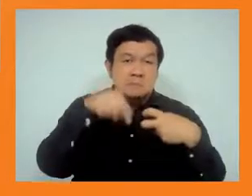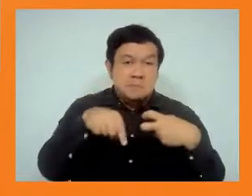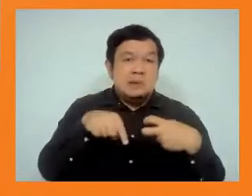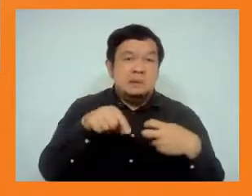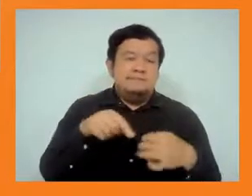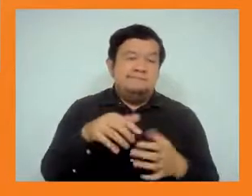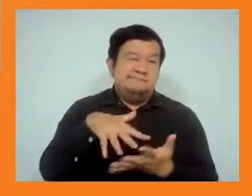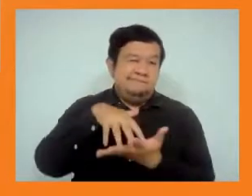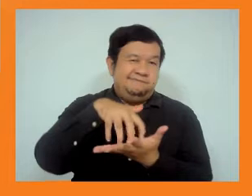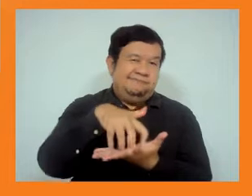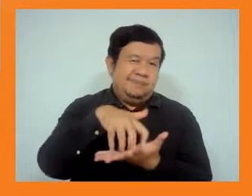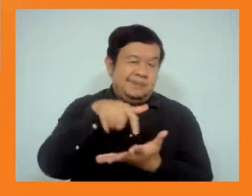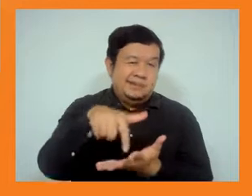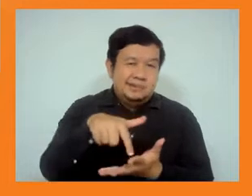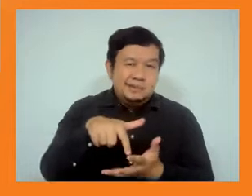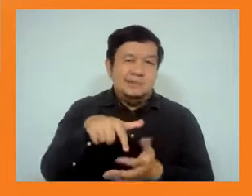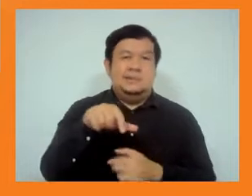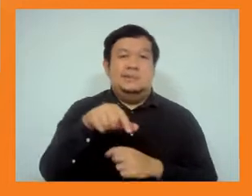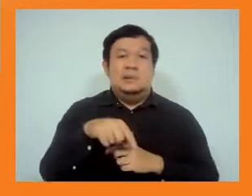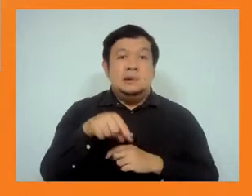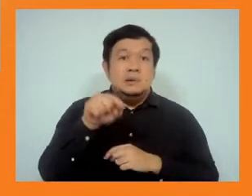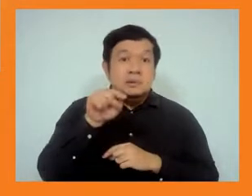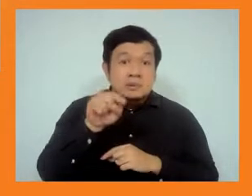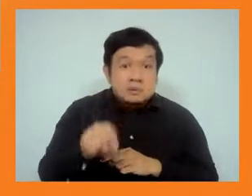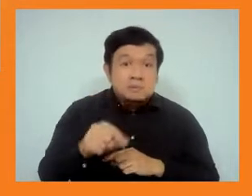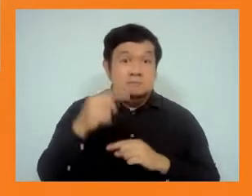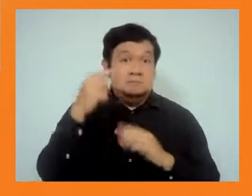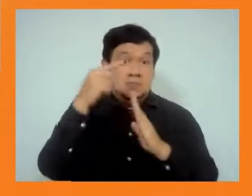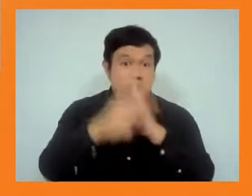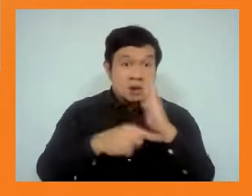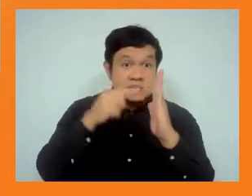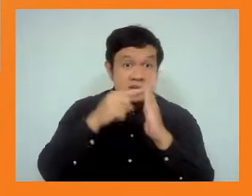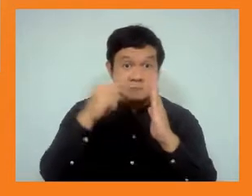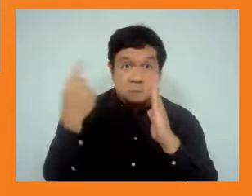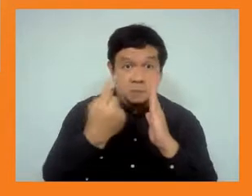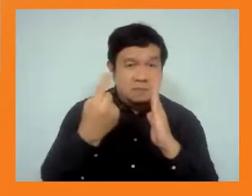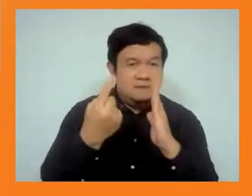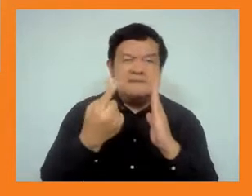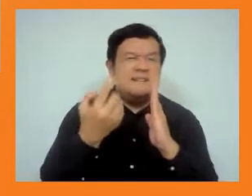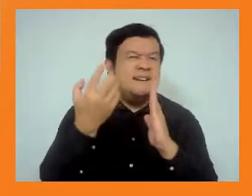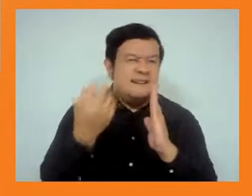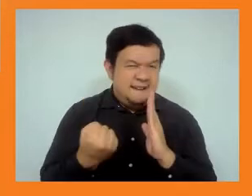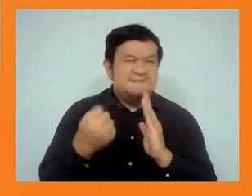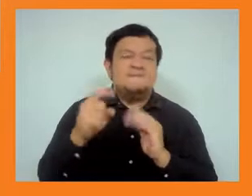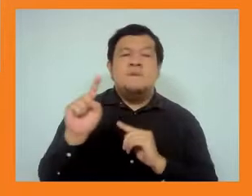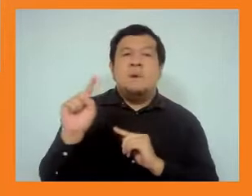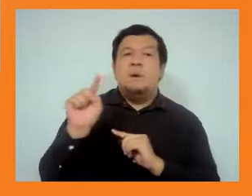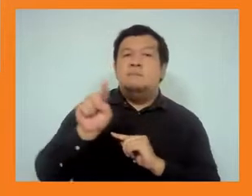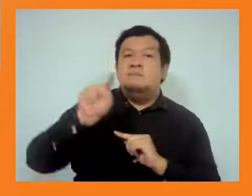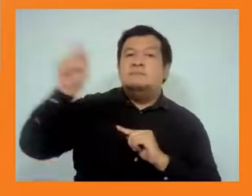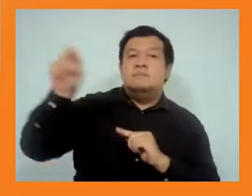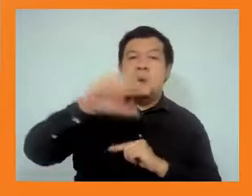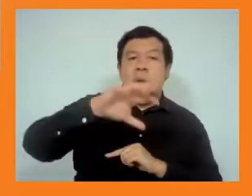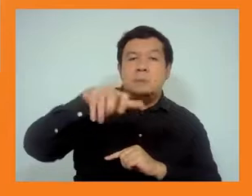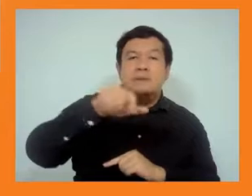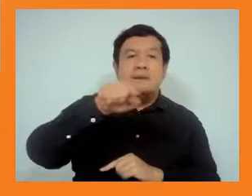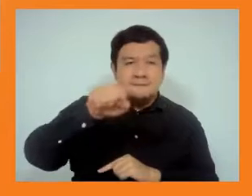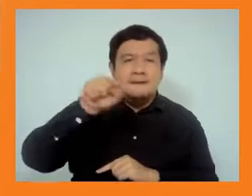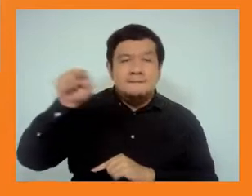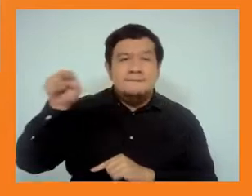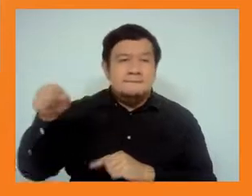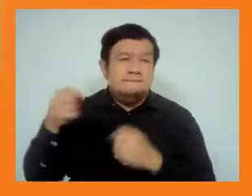to visit those places. One of the example I use in this explain this slide is